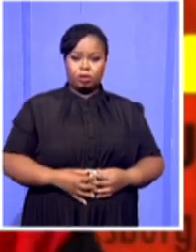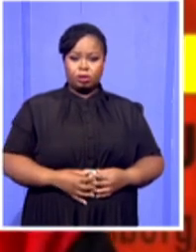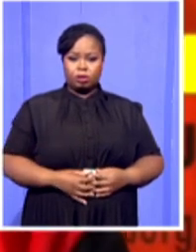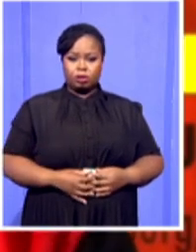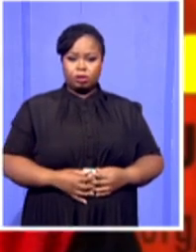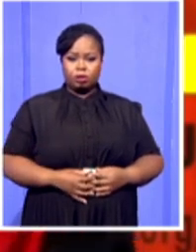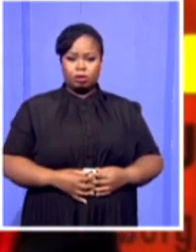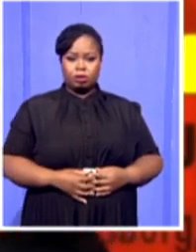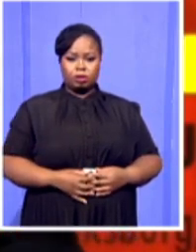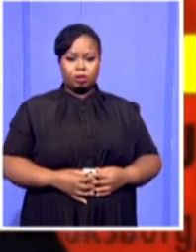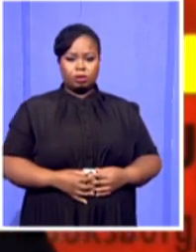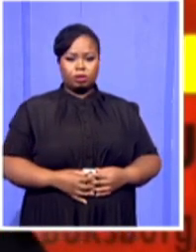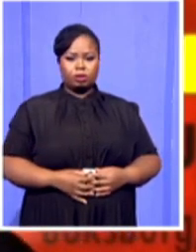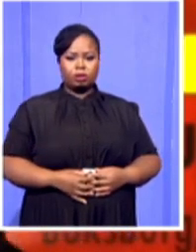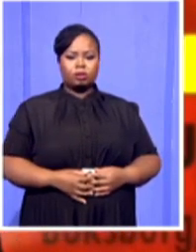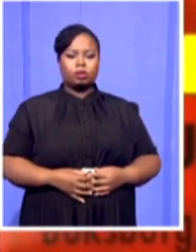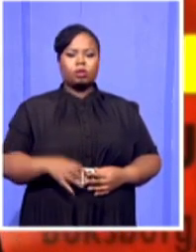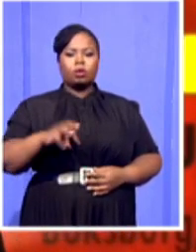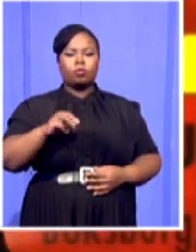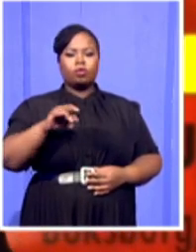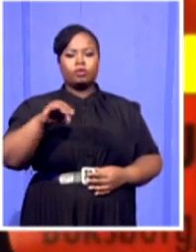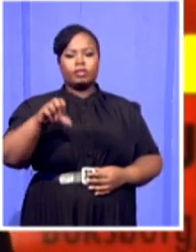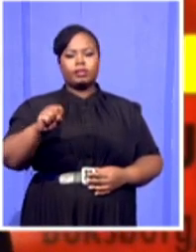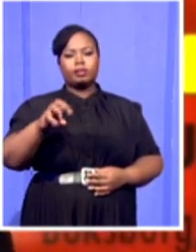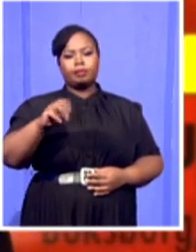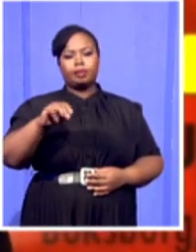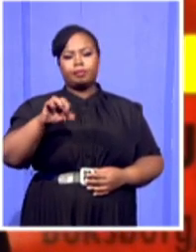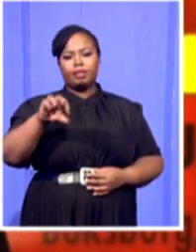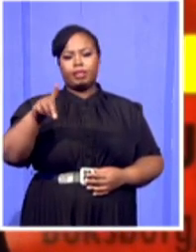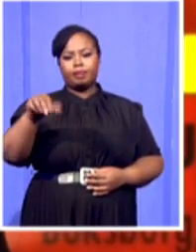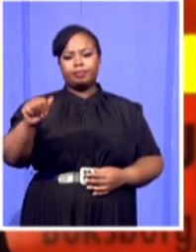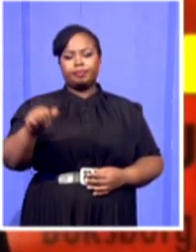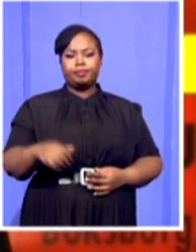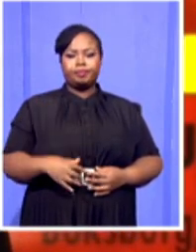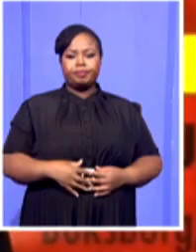Sorry? Moses Mapida.